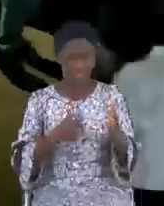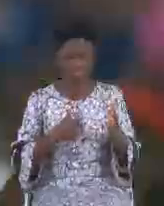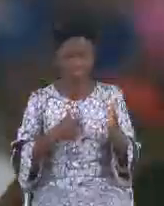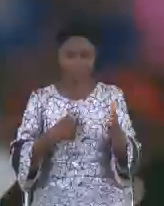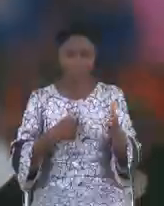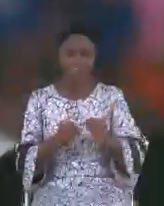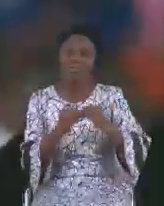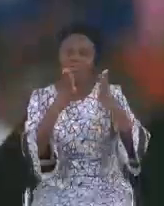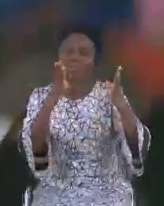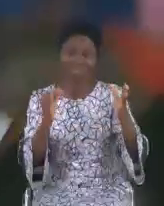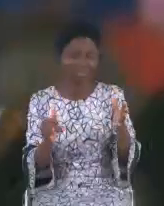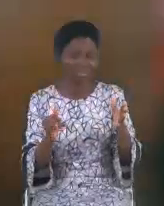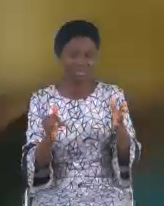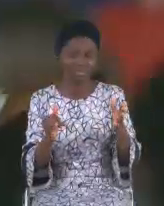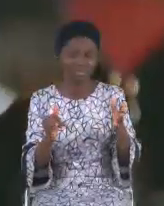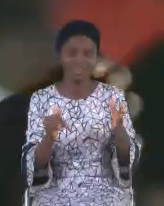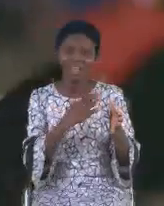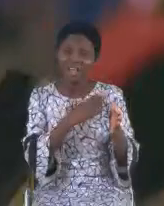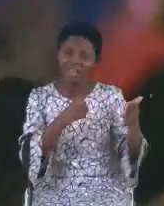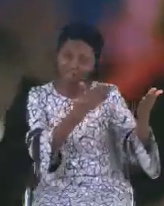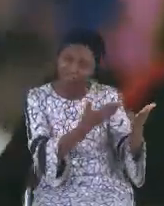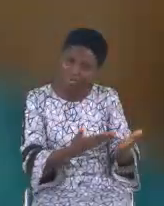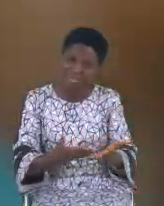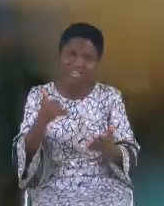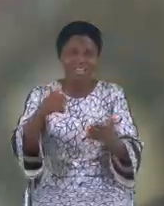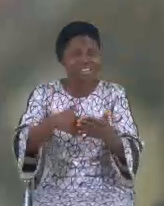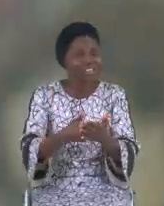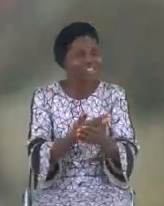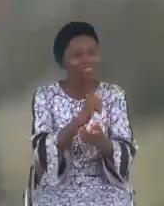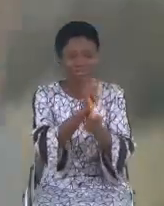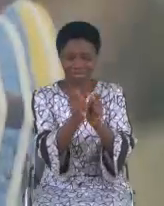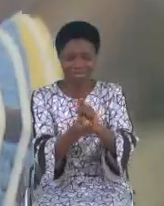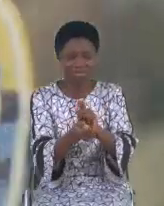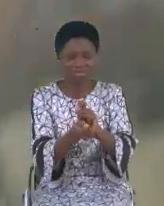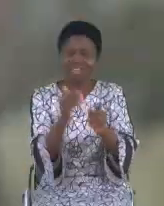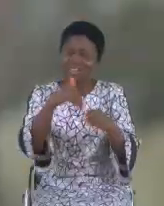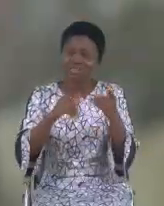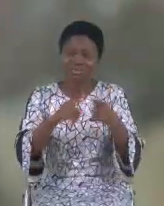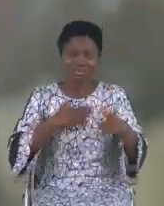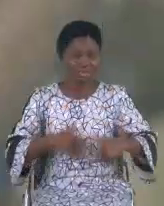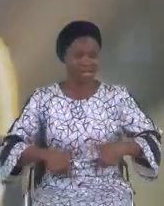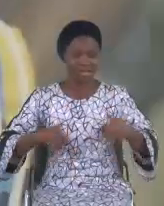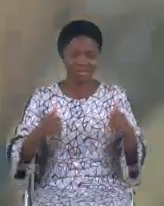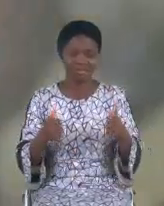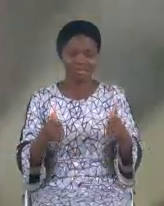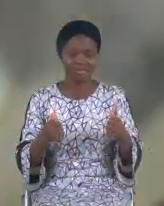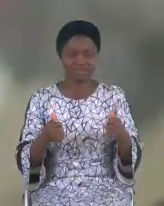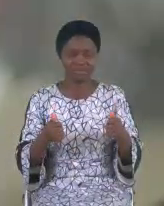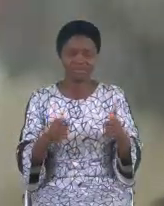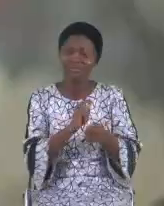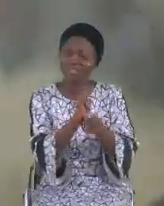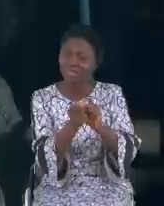abundantly and bring a new change into my life. Transform